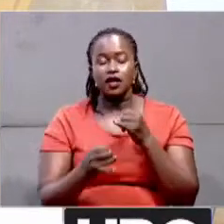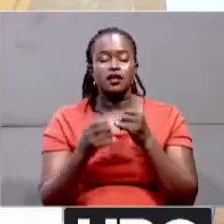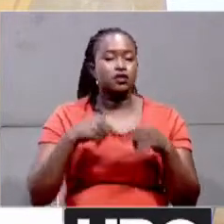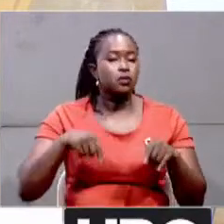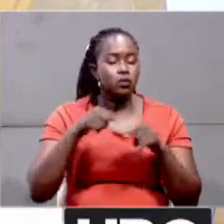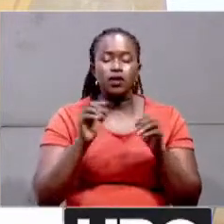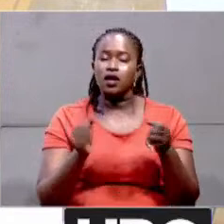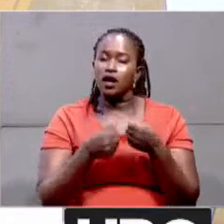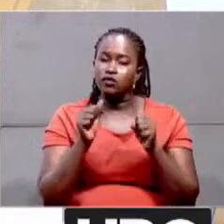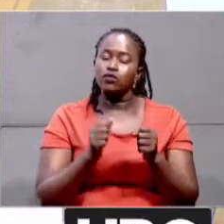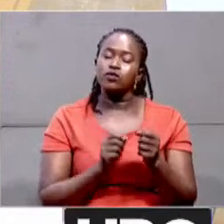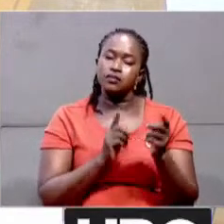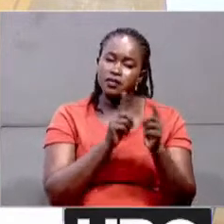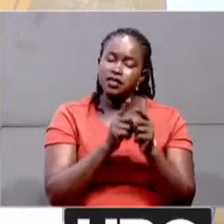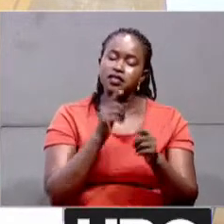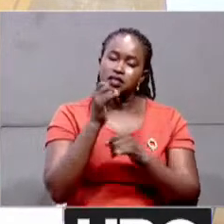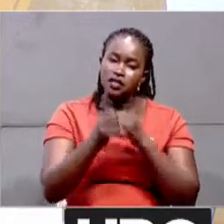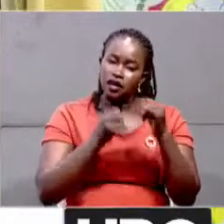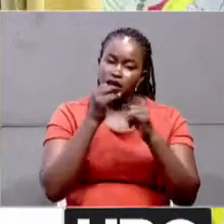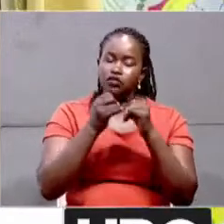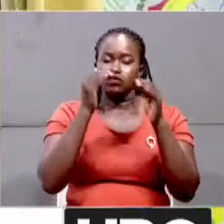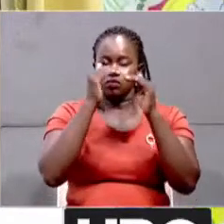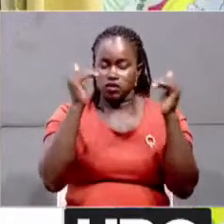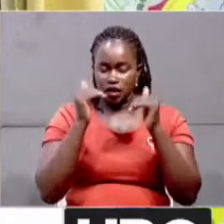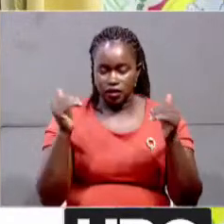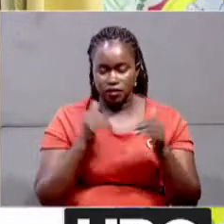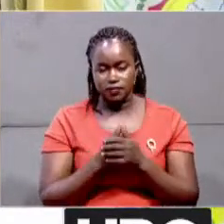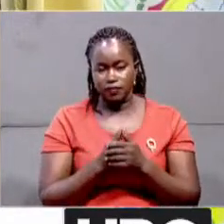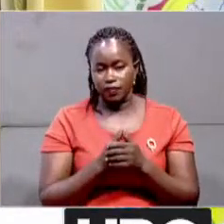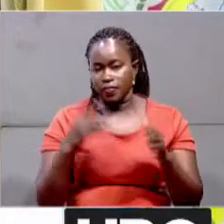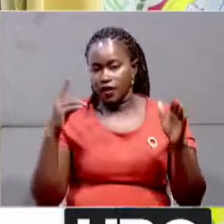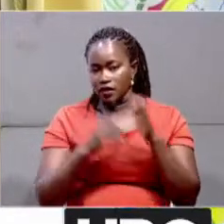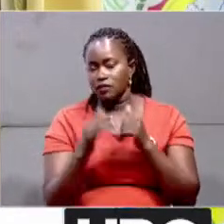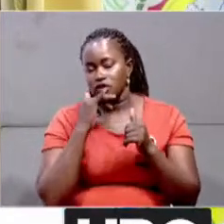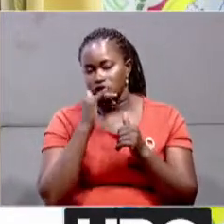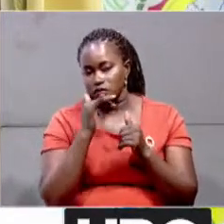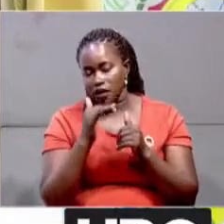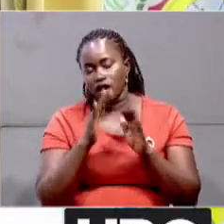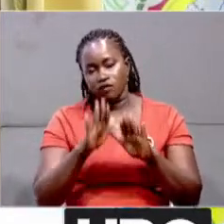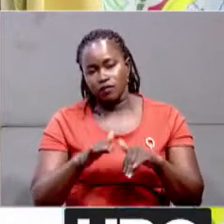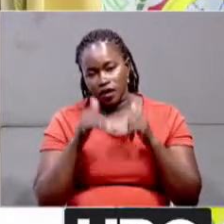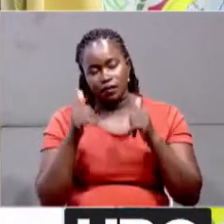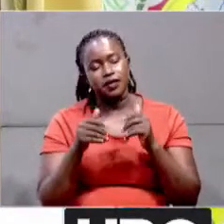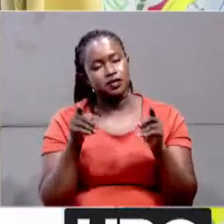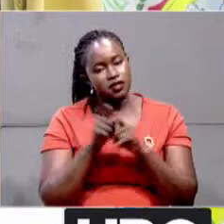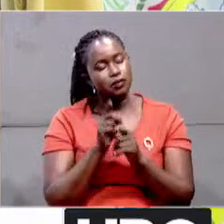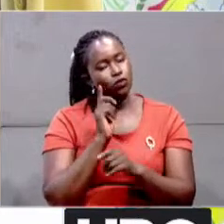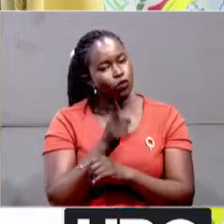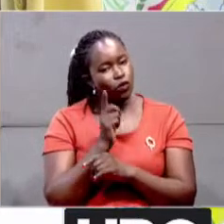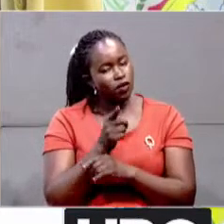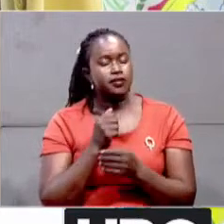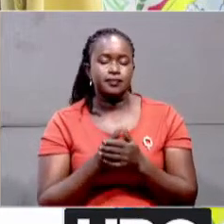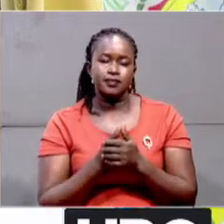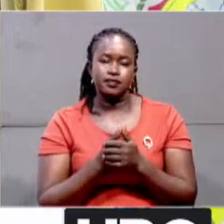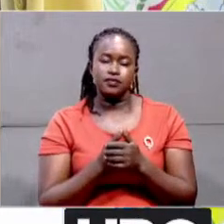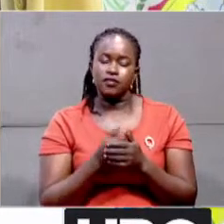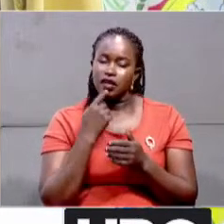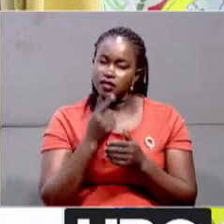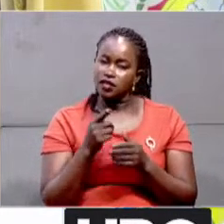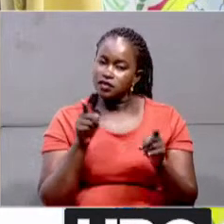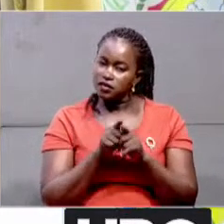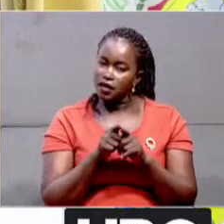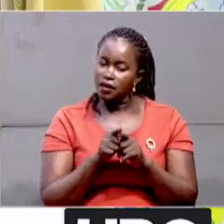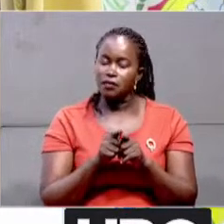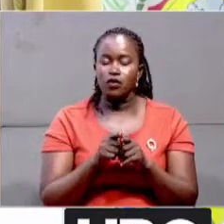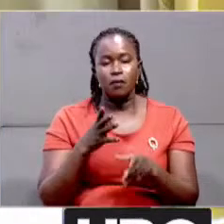will not meet the international standards. Deputy Speaker of Parliament Thomas Taibwa also warned on the likely